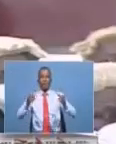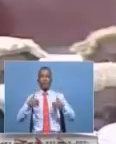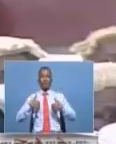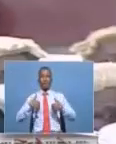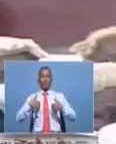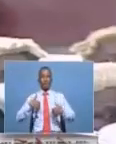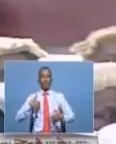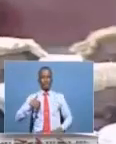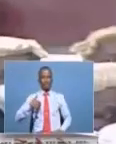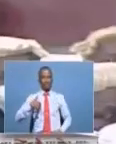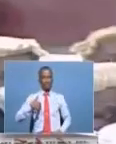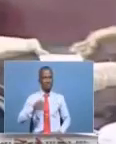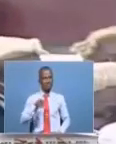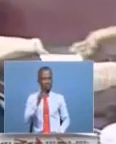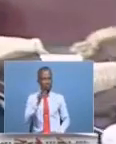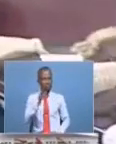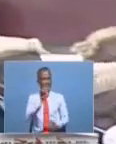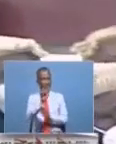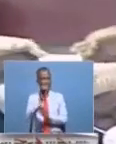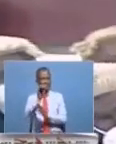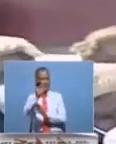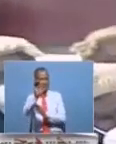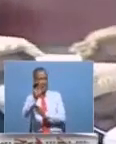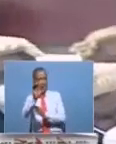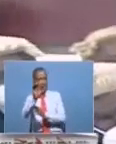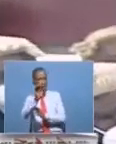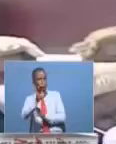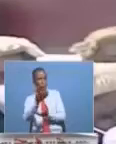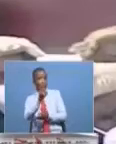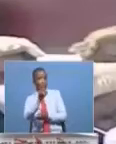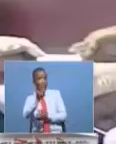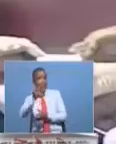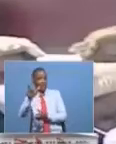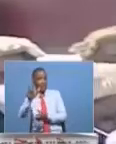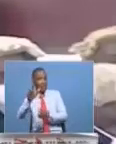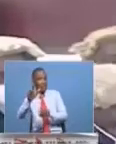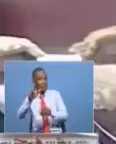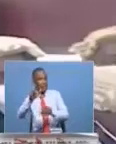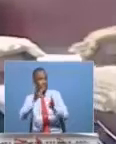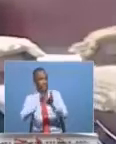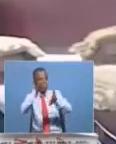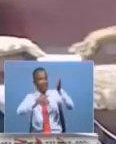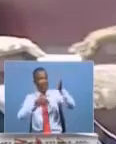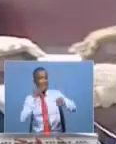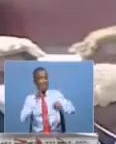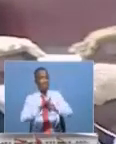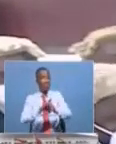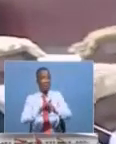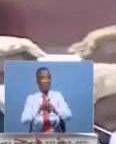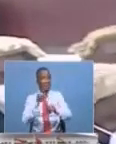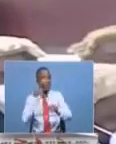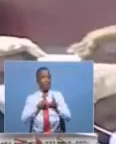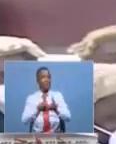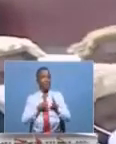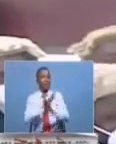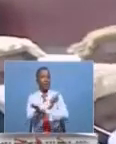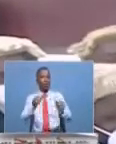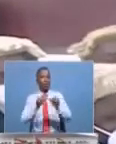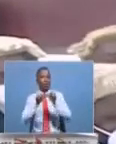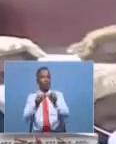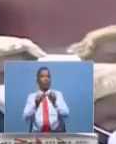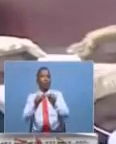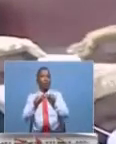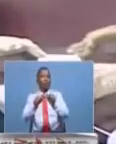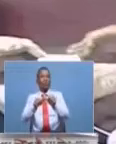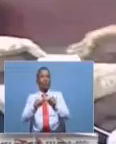of paragraph A, B, C, or 1, 2, 3 in the affidavit in proposition, I will not pursue the